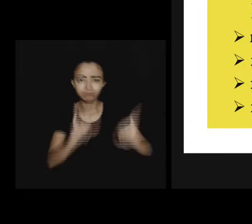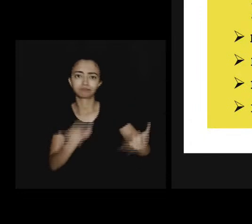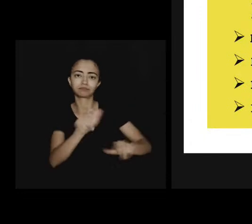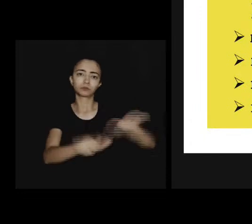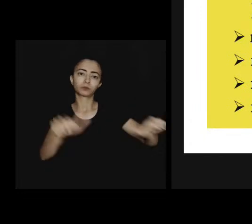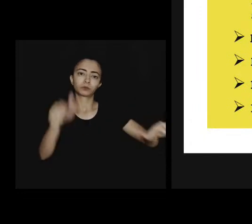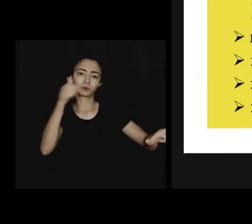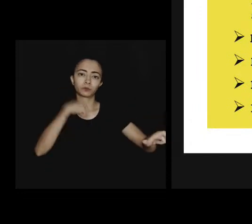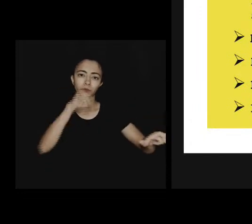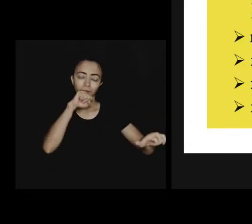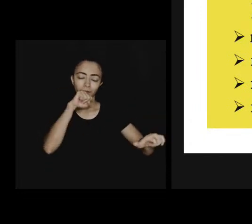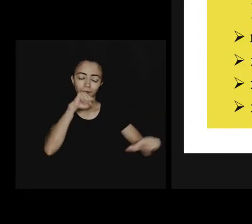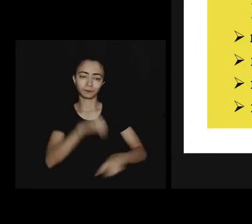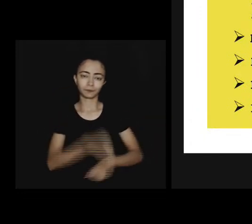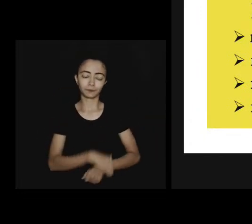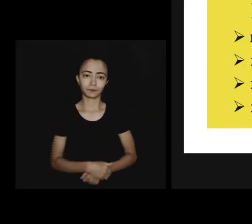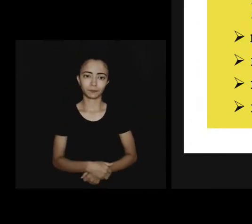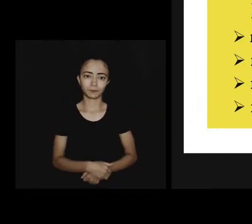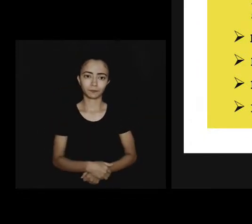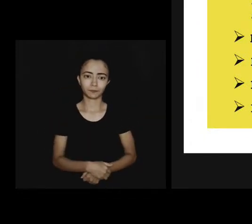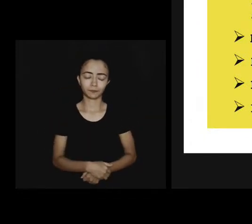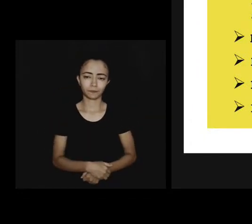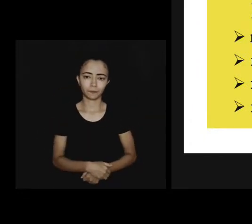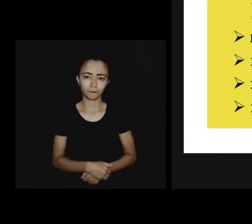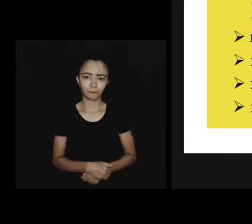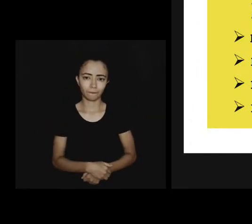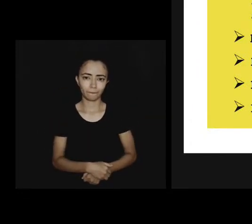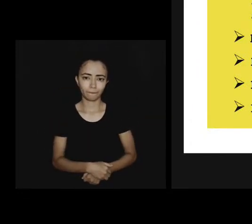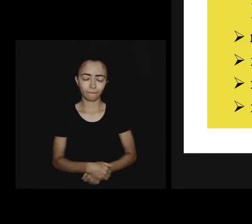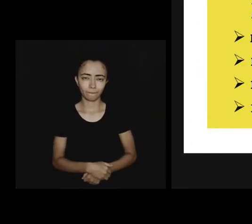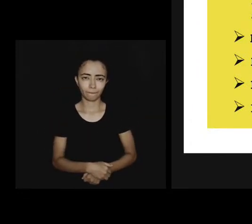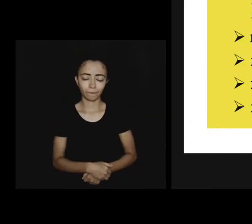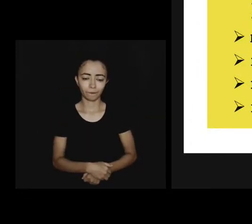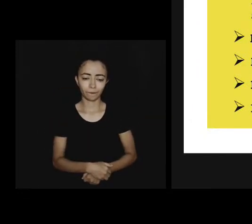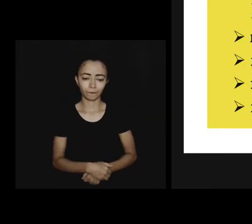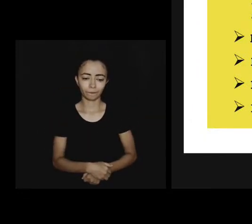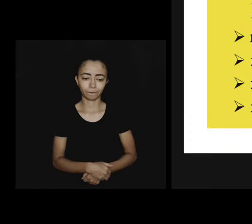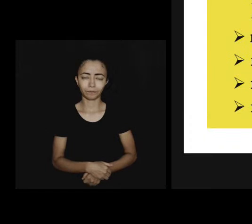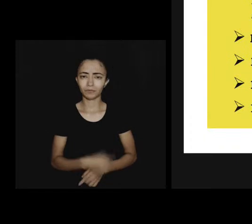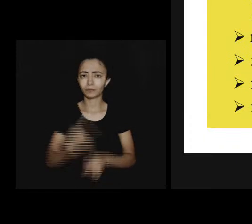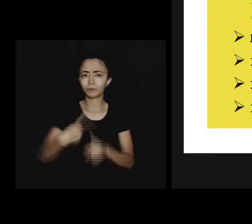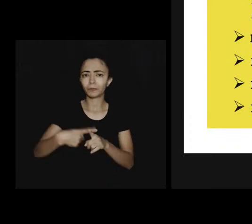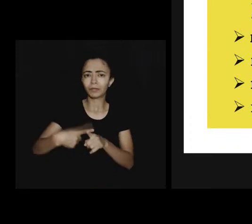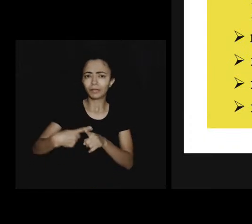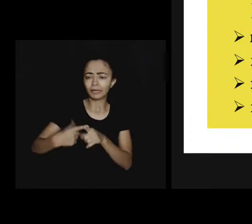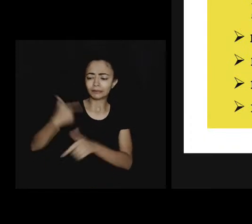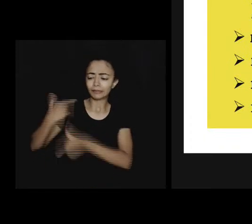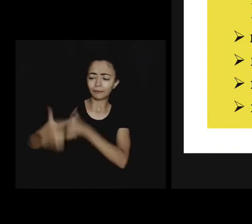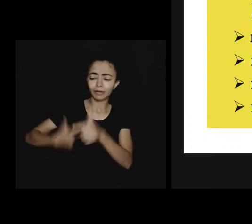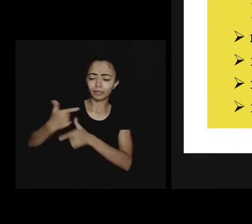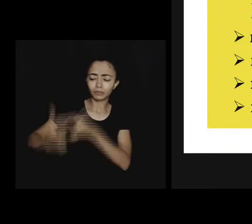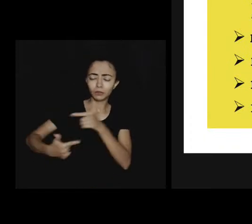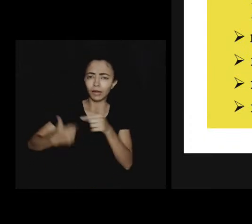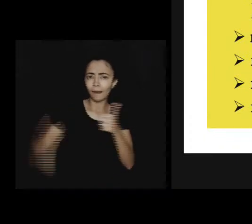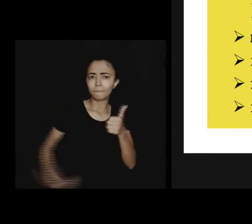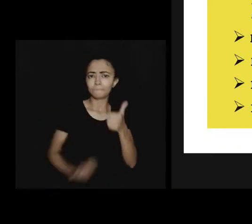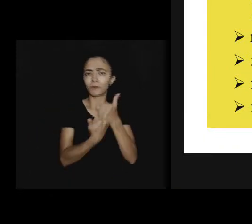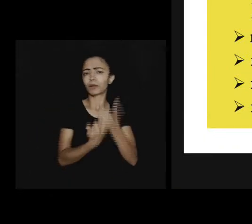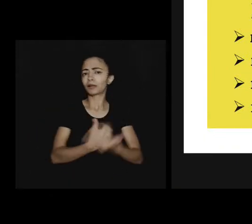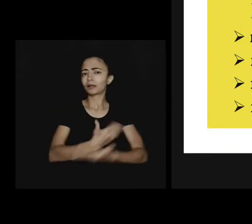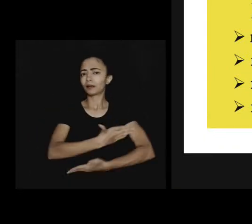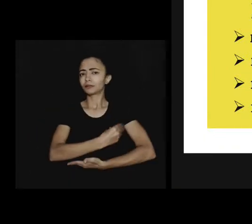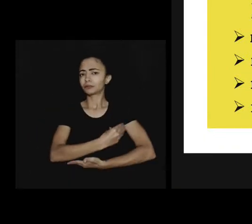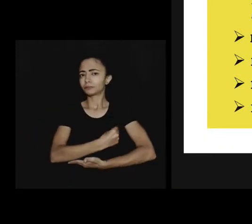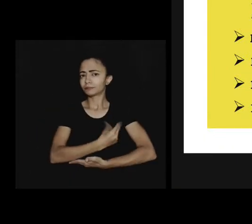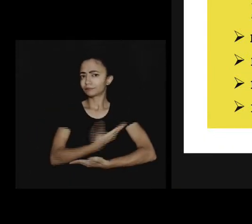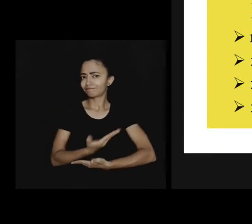equivalency, it's just a mother's choice, she can choose what she wants to do, they come away saying, well, then why should they have a responsibility to support breastfeeding?